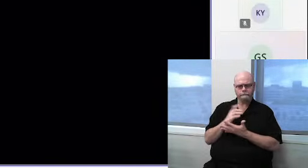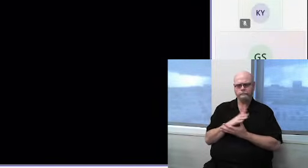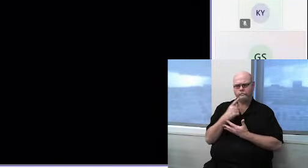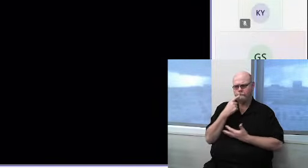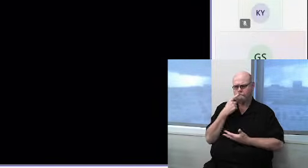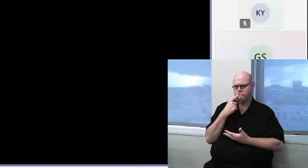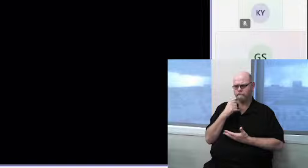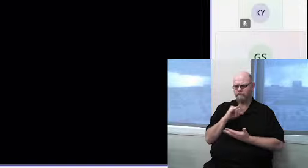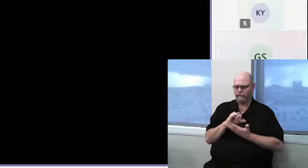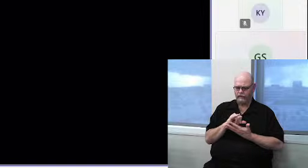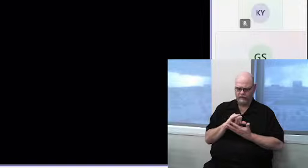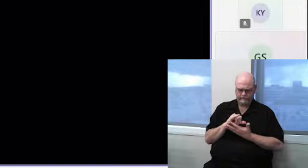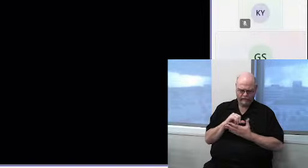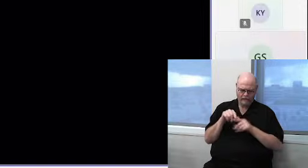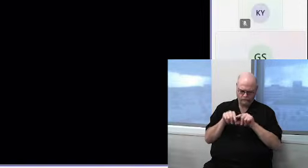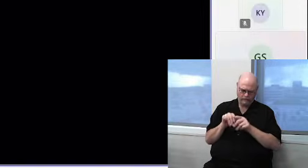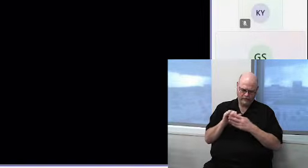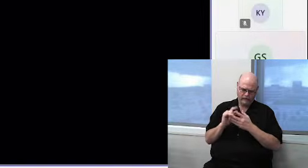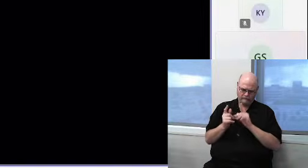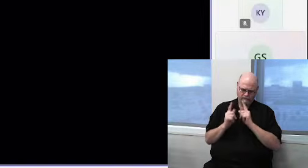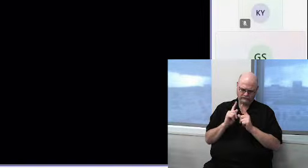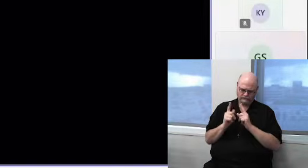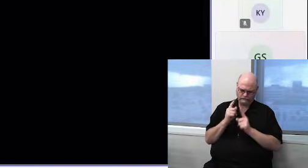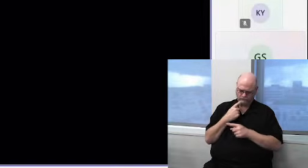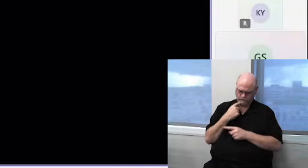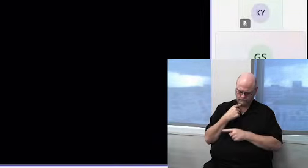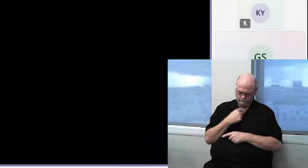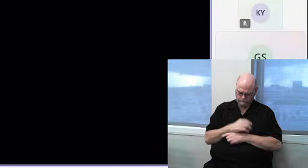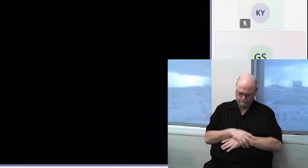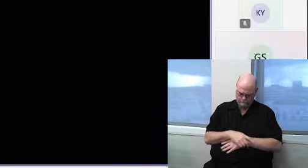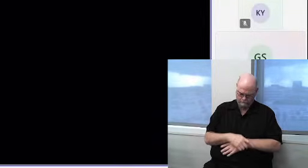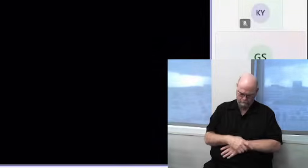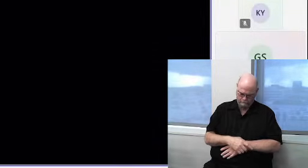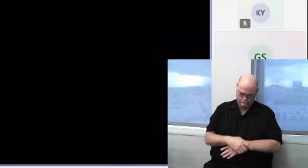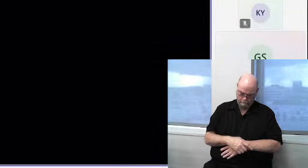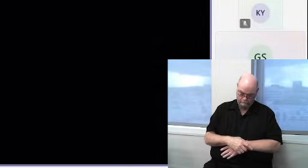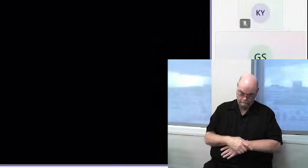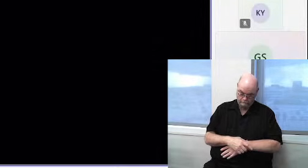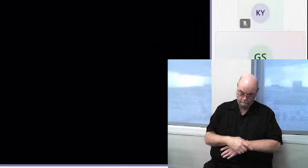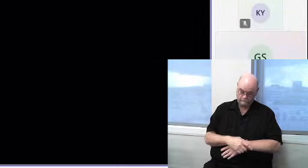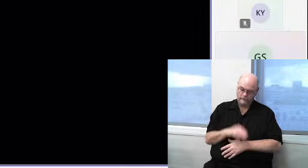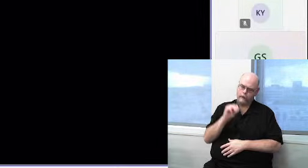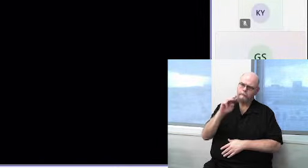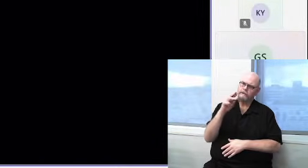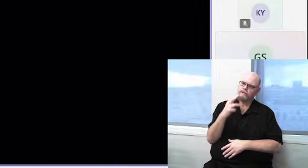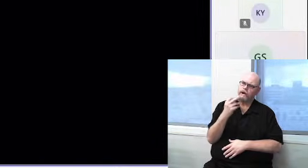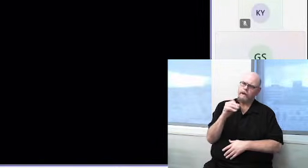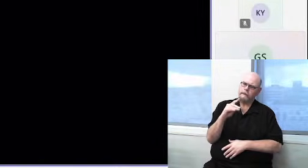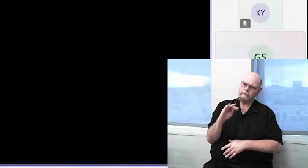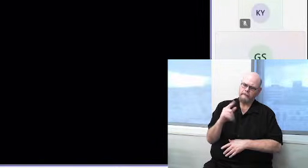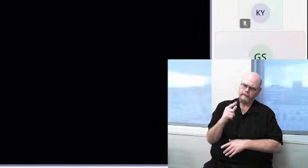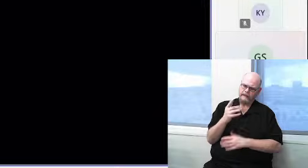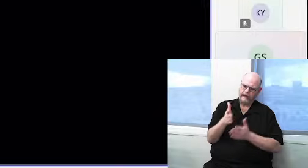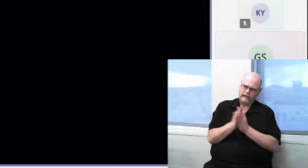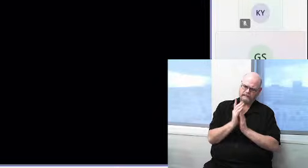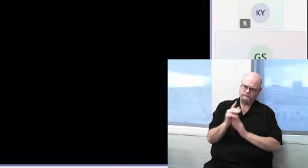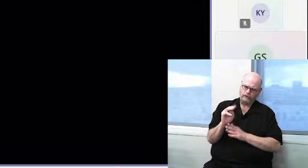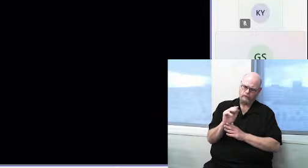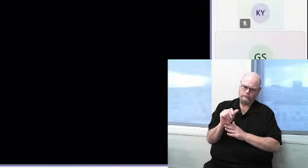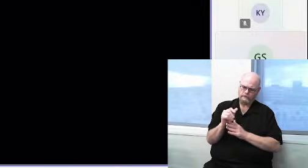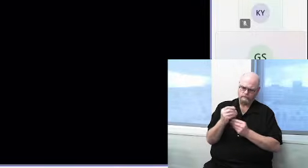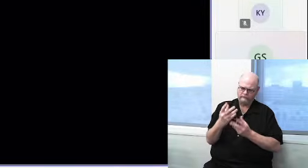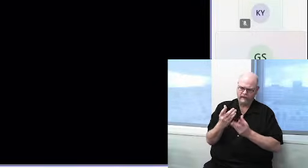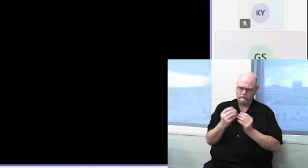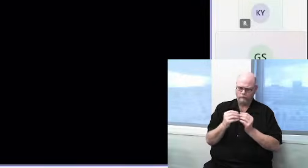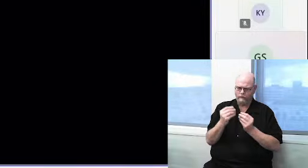And you said in the course of that conversation that, well, let me back up. Mr. Hempling asked for Luma to provide